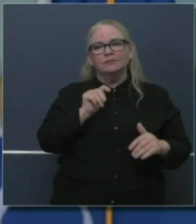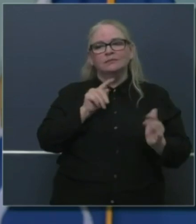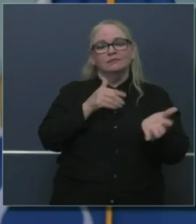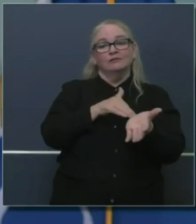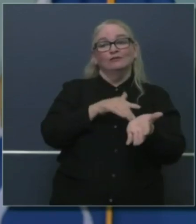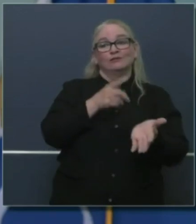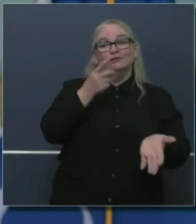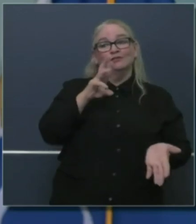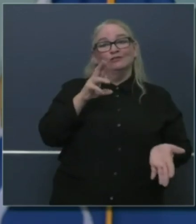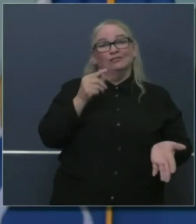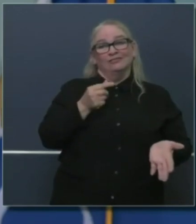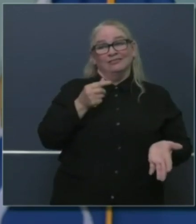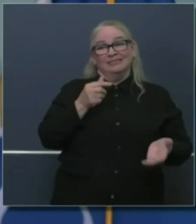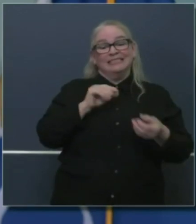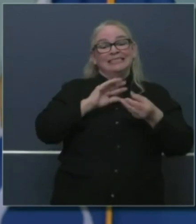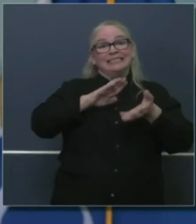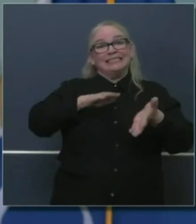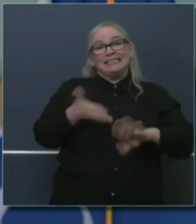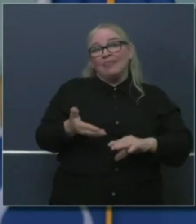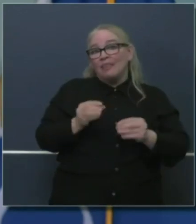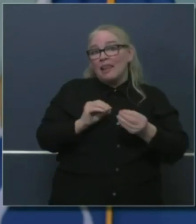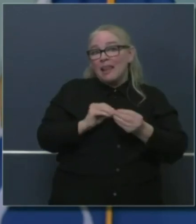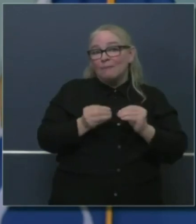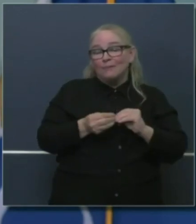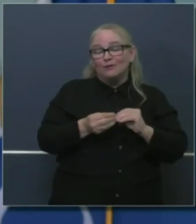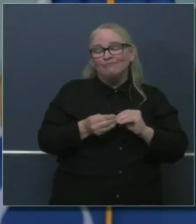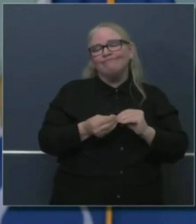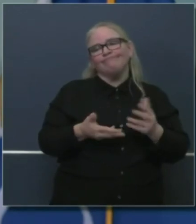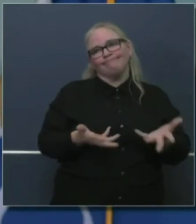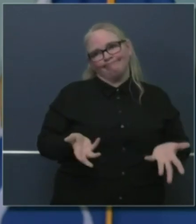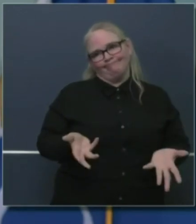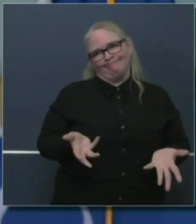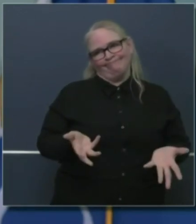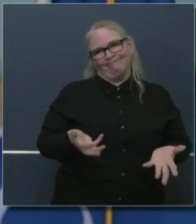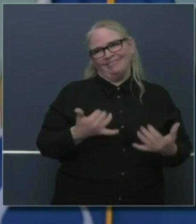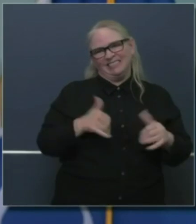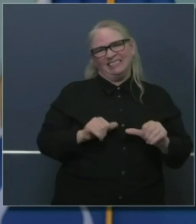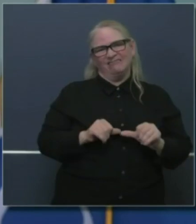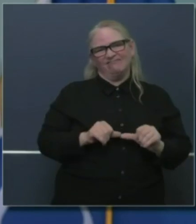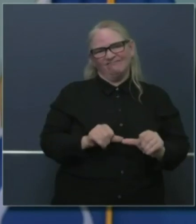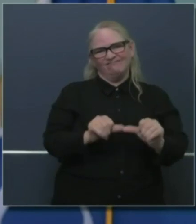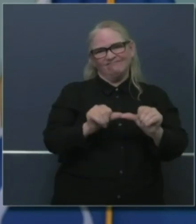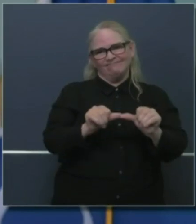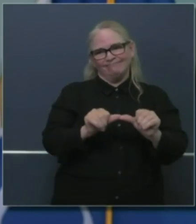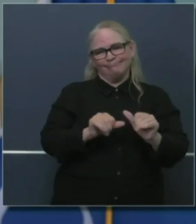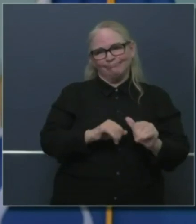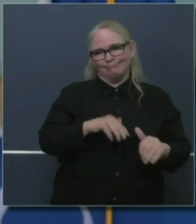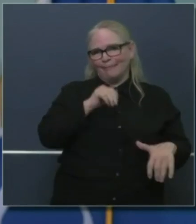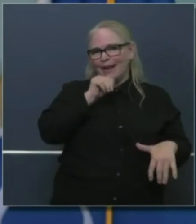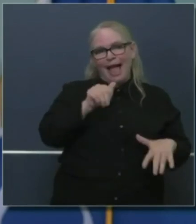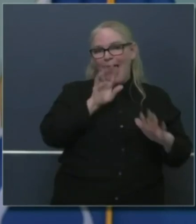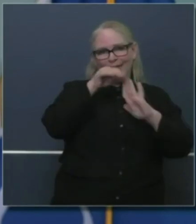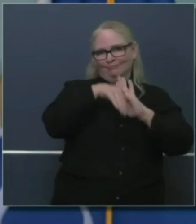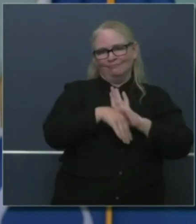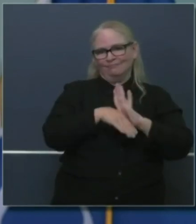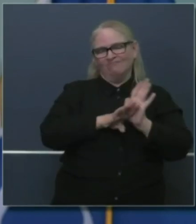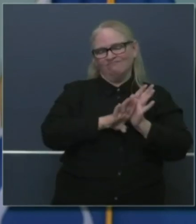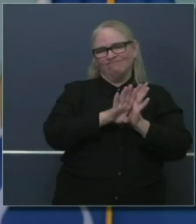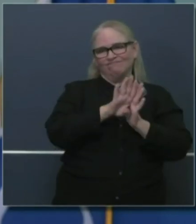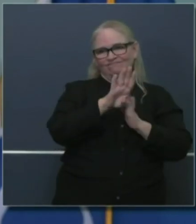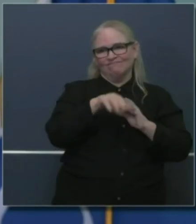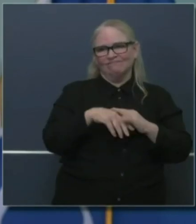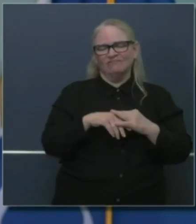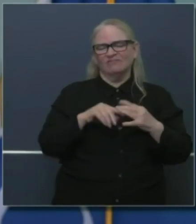death numbers, the lagging number of deaths continues to be a point of just devastation